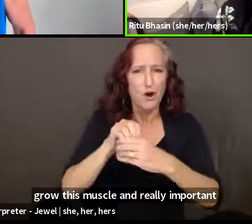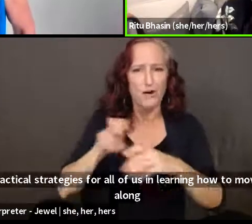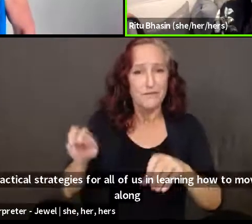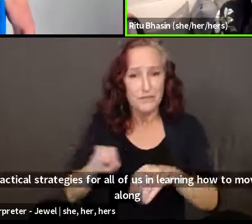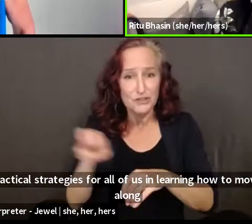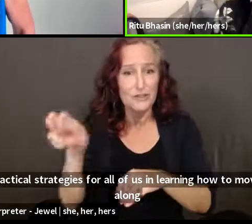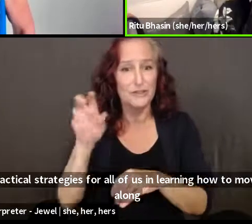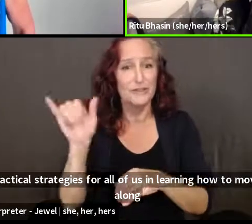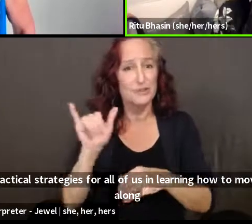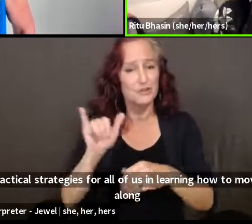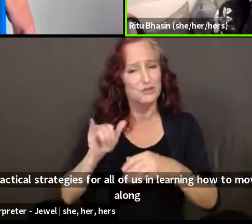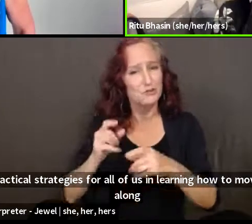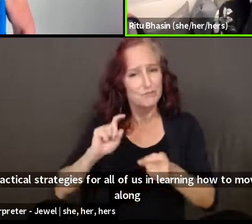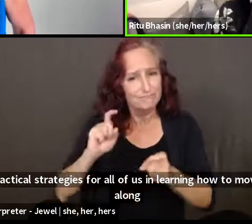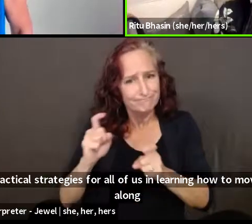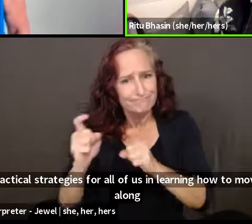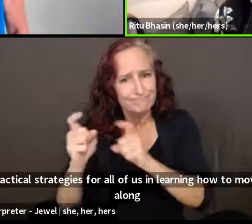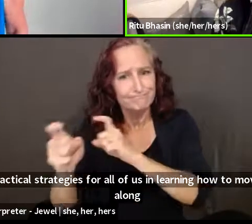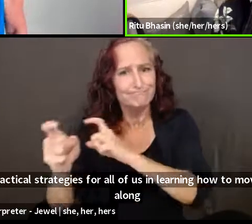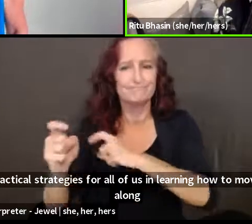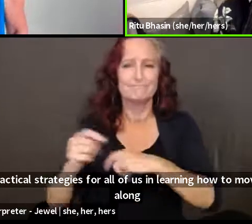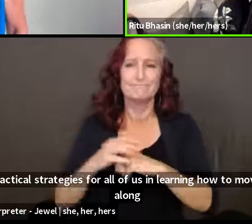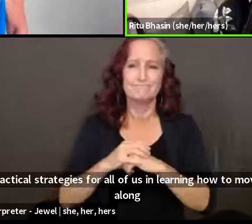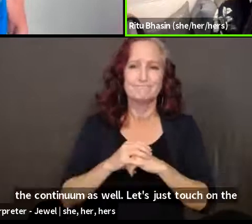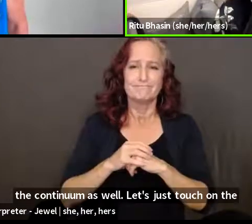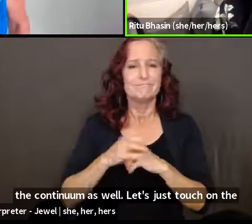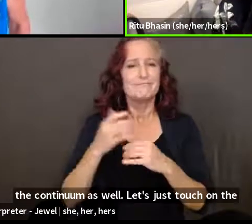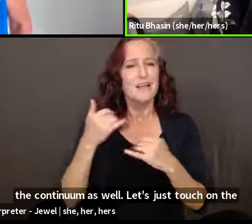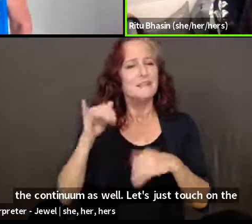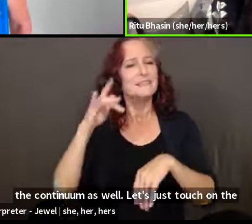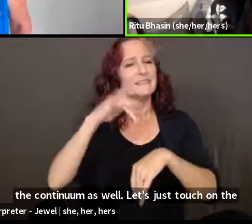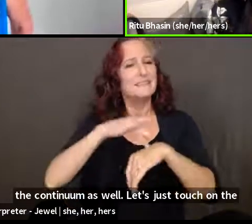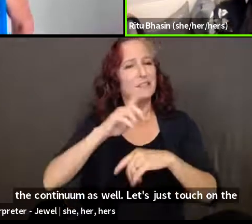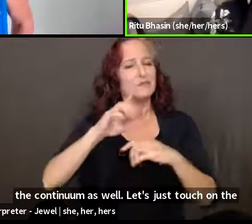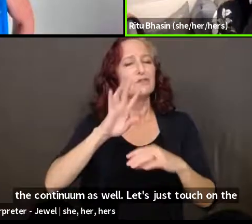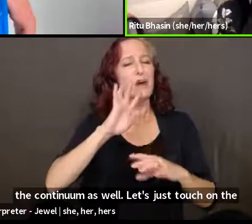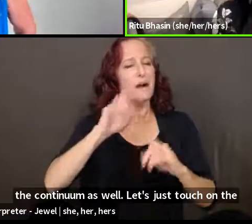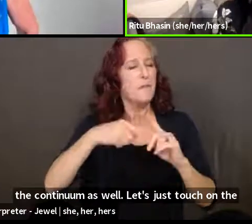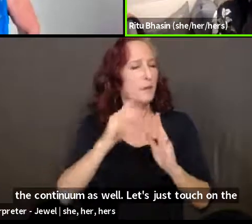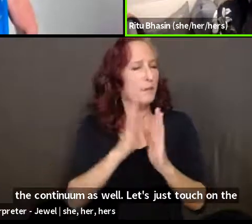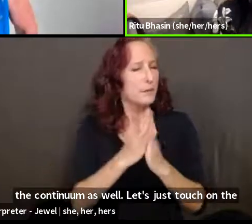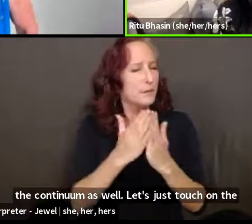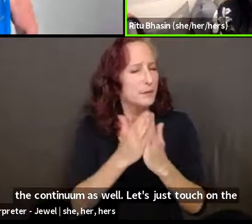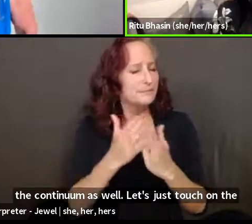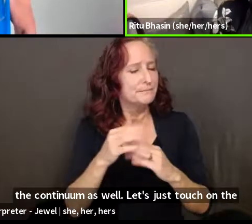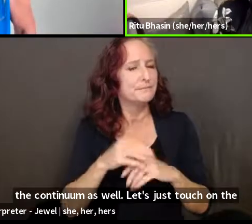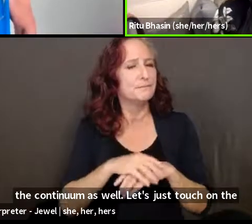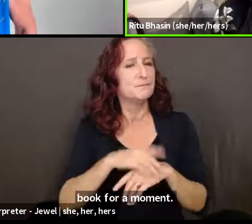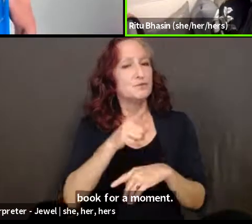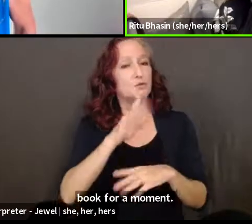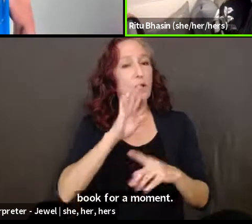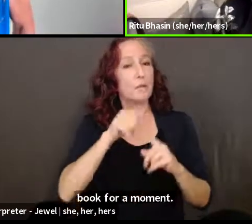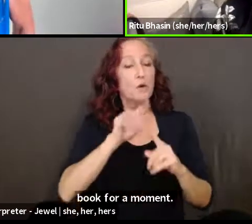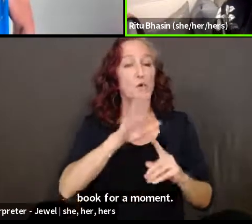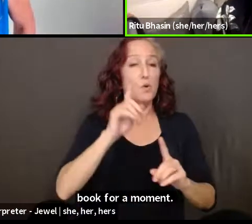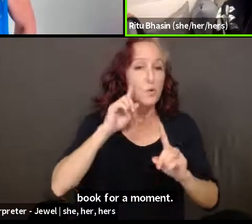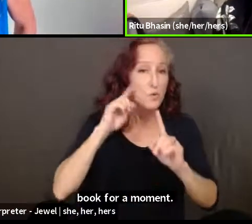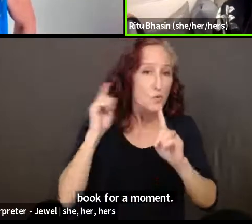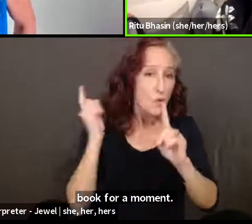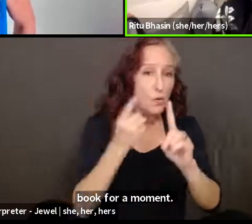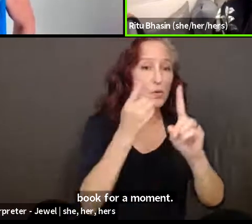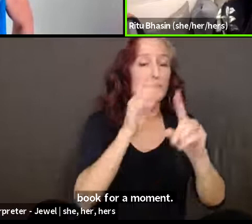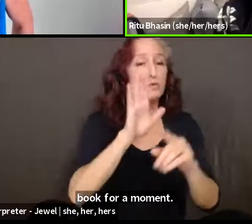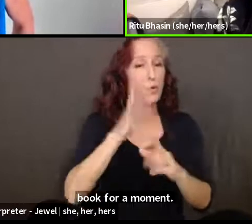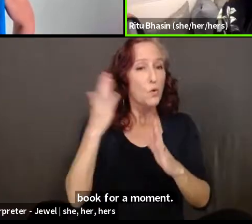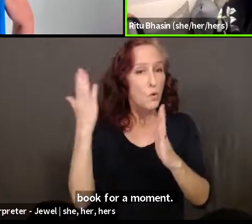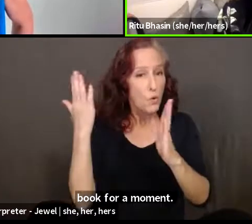Let's just touch on the book for a moment. I'm wondering, you talked earlier about your goals, your hopes for the book. I'm